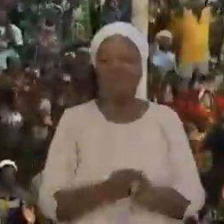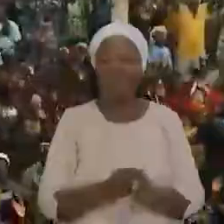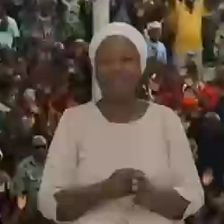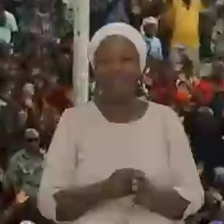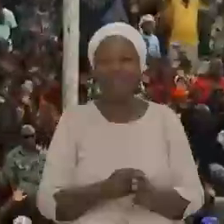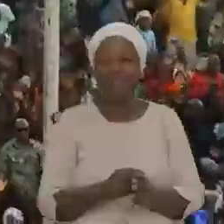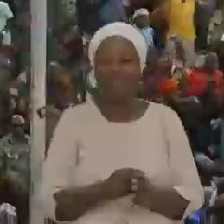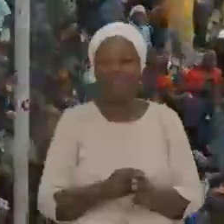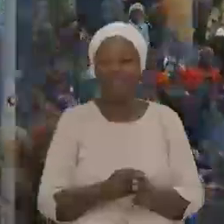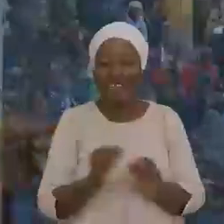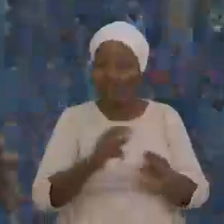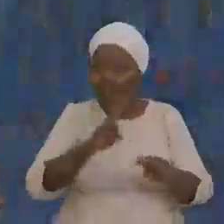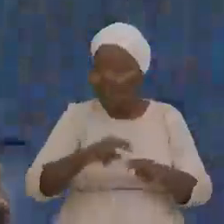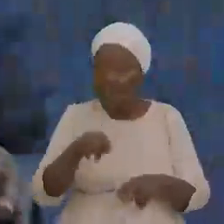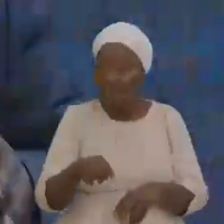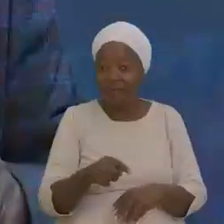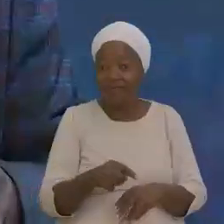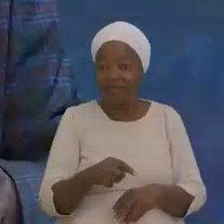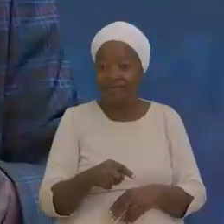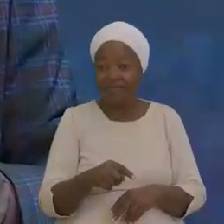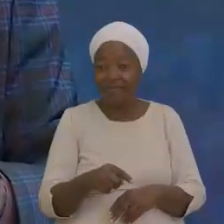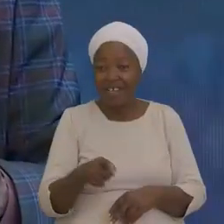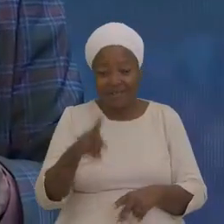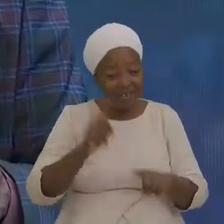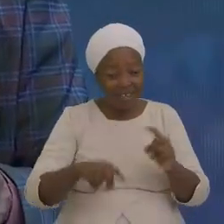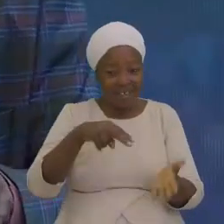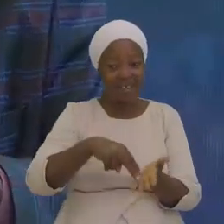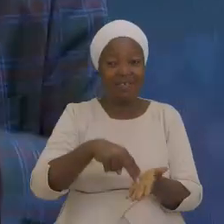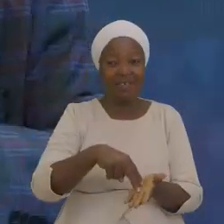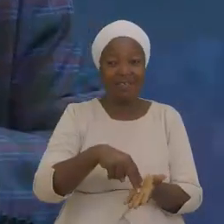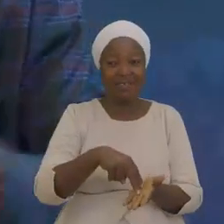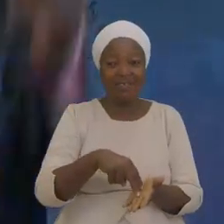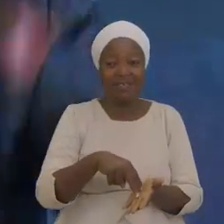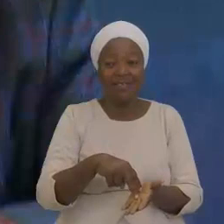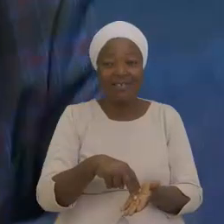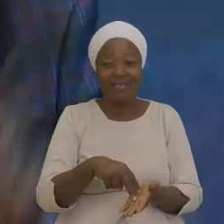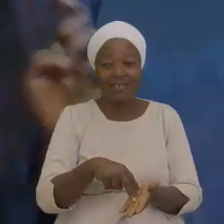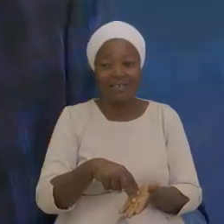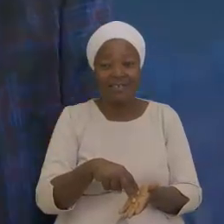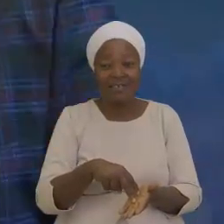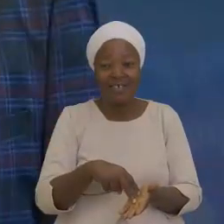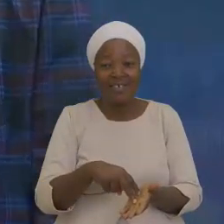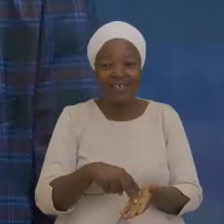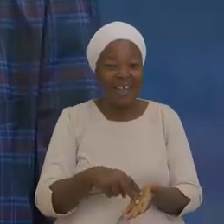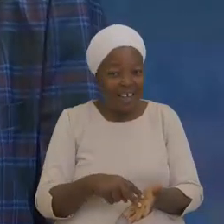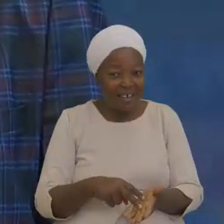If you are sitting down and you cannot stand up, that miracle will jump on you